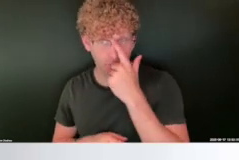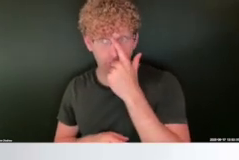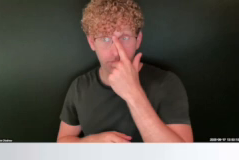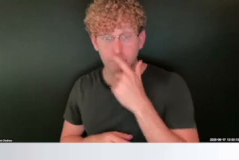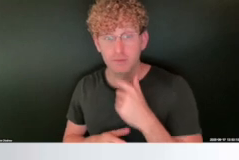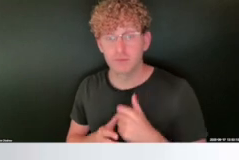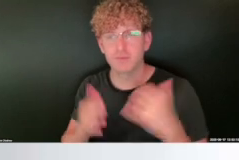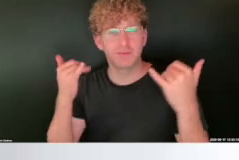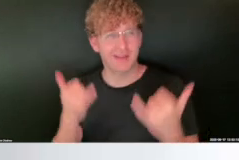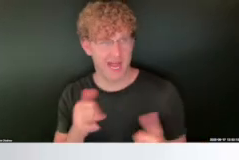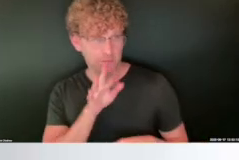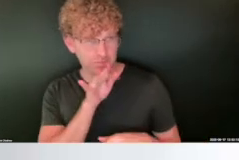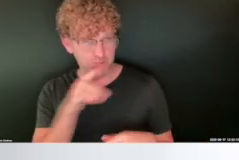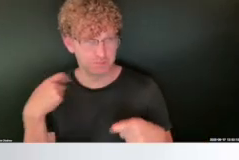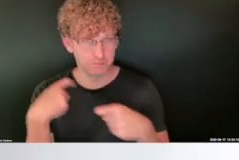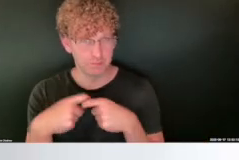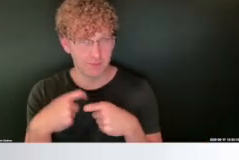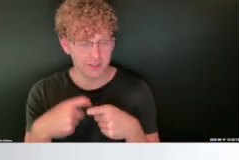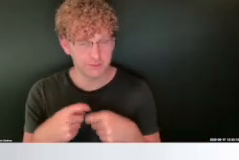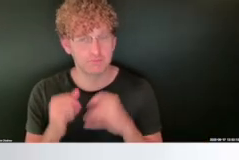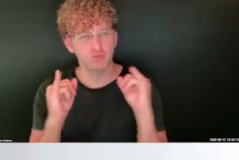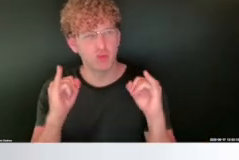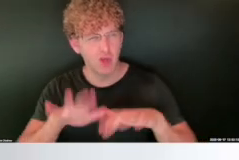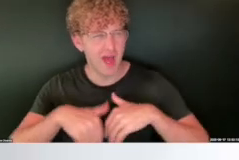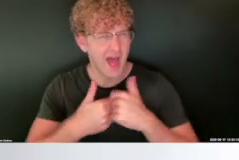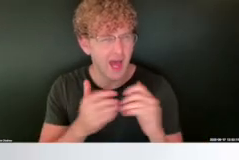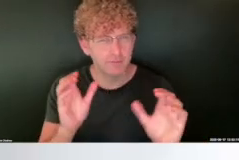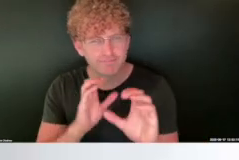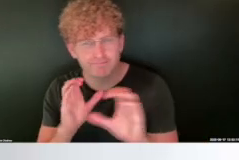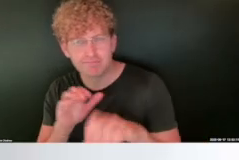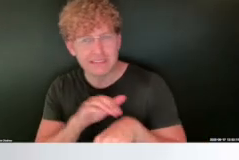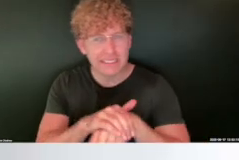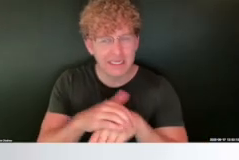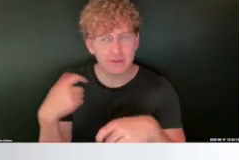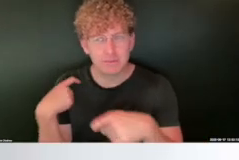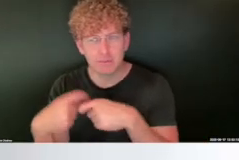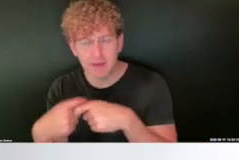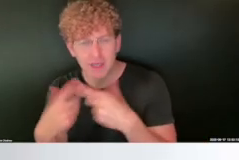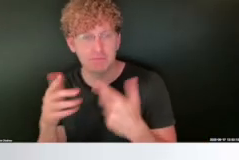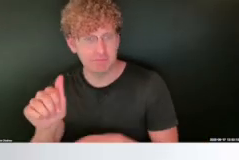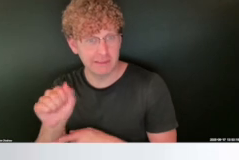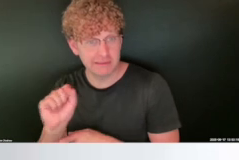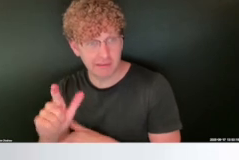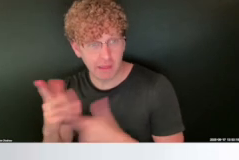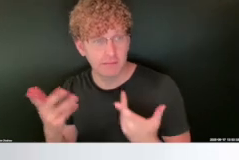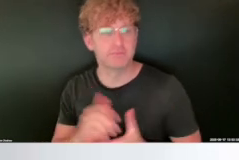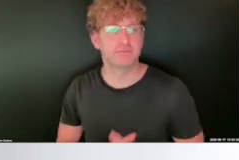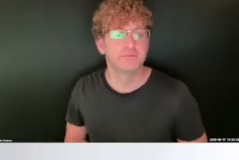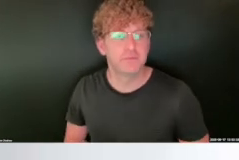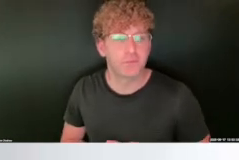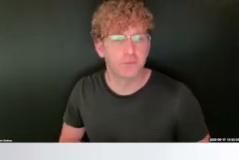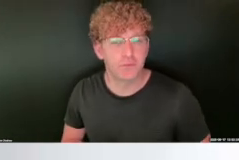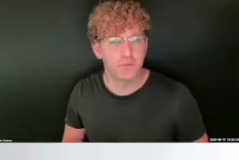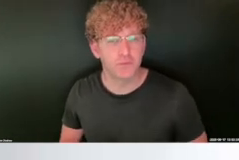Hola y bienvenidos. Antes de comenzar oficialmente la presentación, queremos dar la información de que estaremos proporcionando interpretación